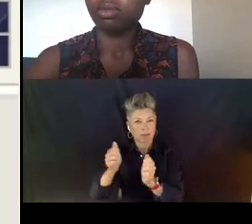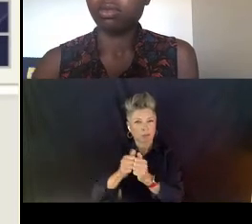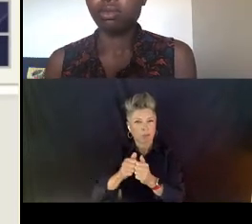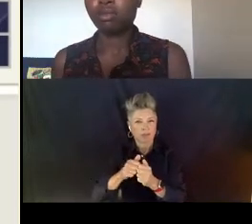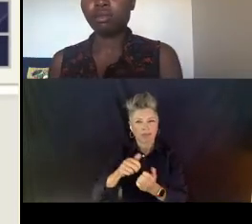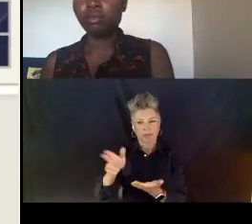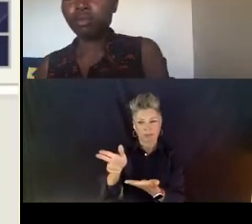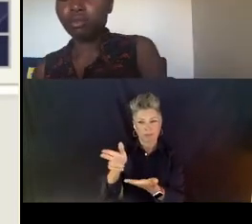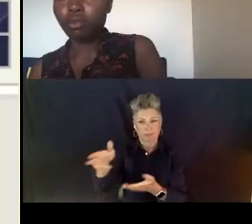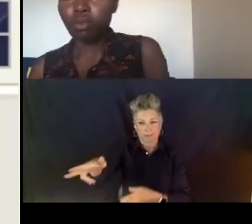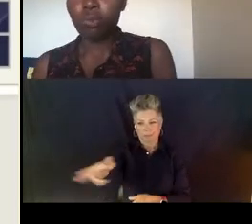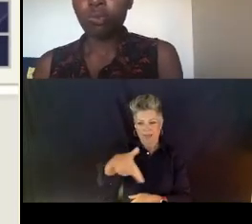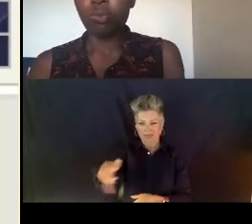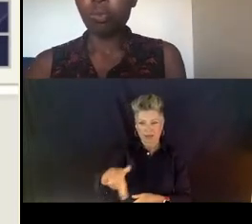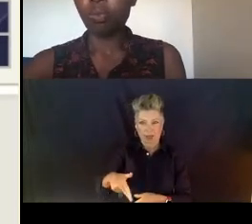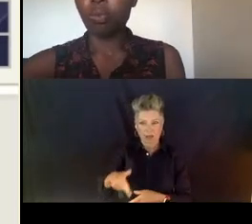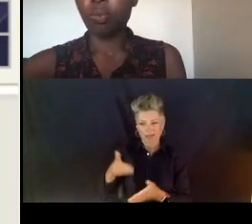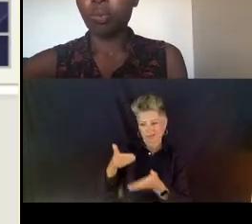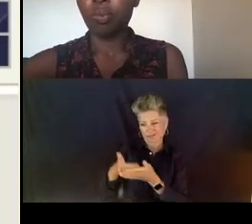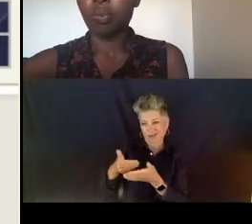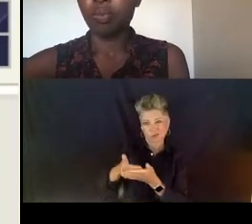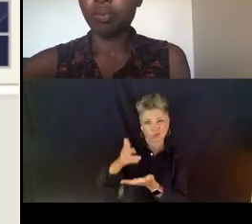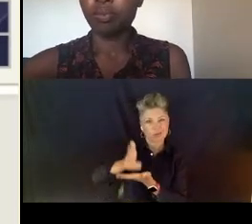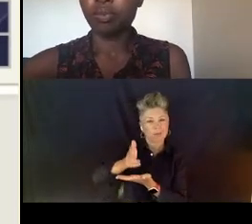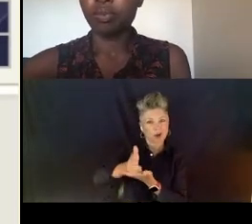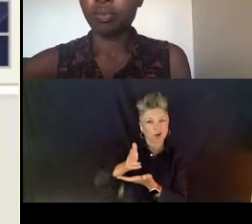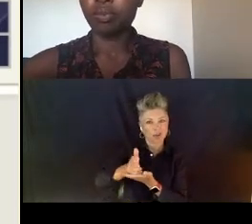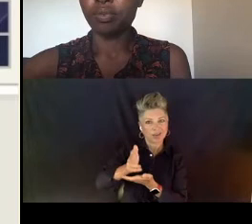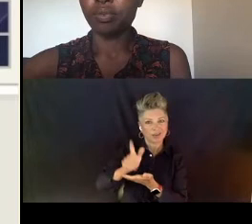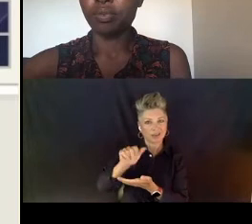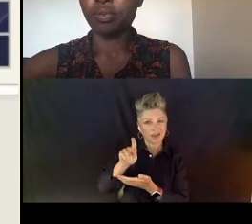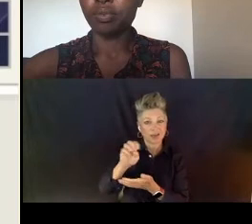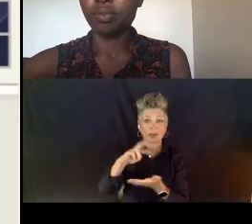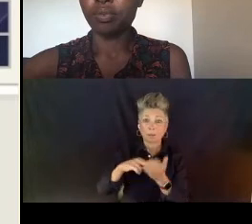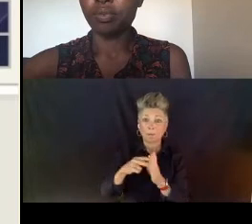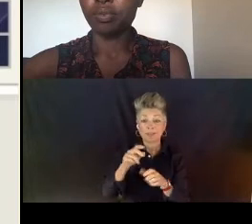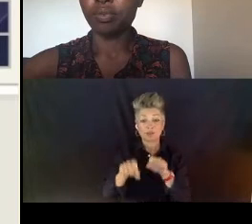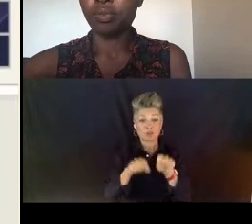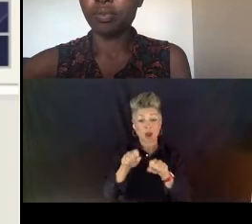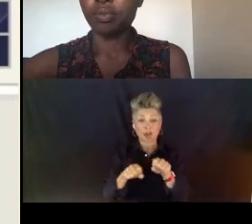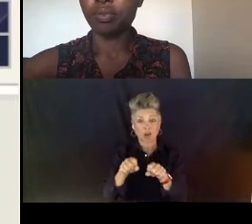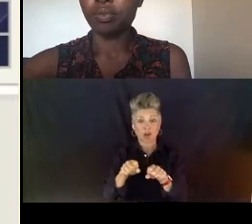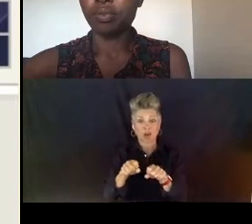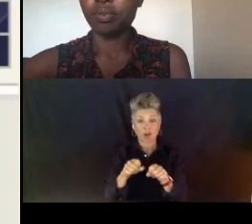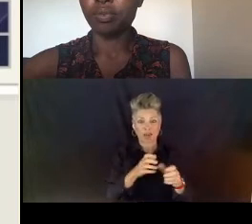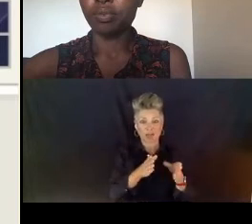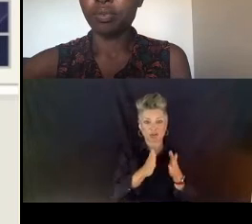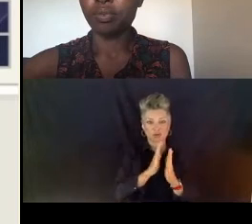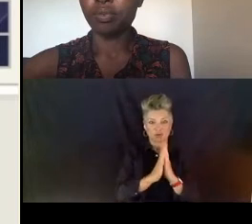the parking lane, so it puts the rider next to the traffic. Our community felt like